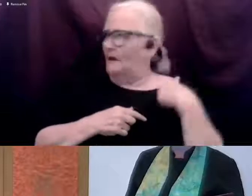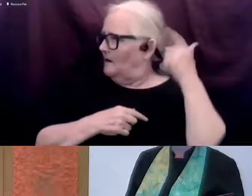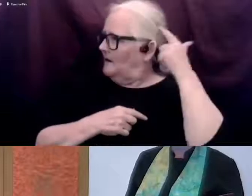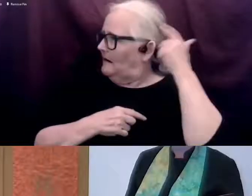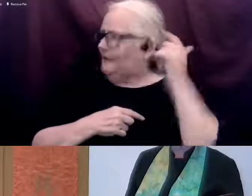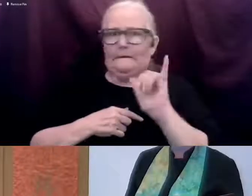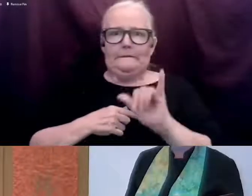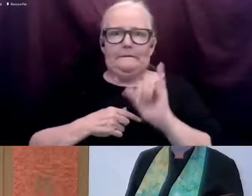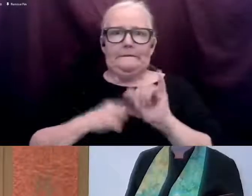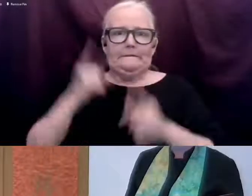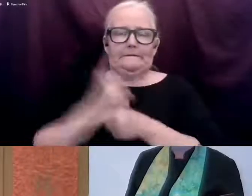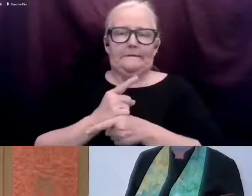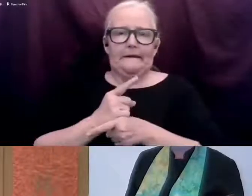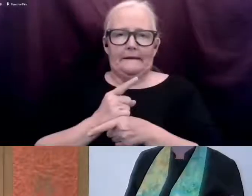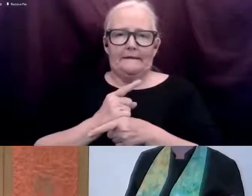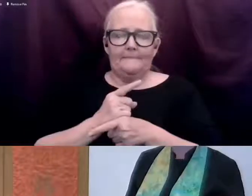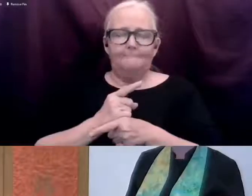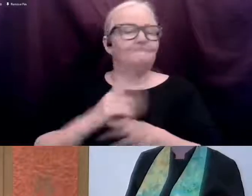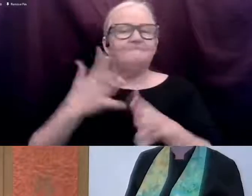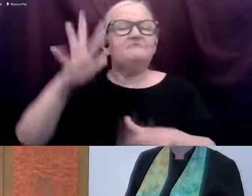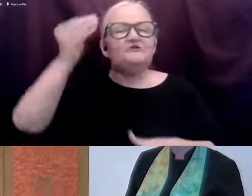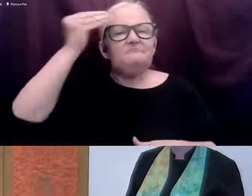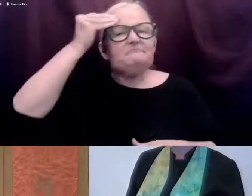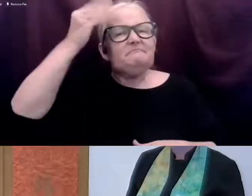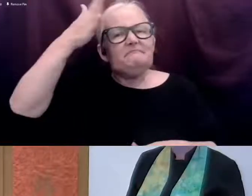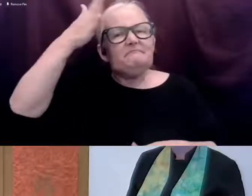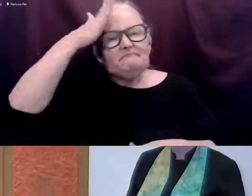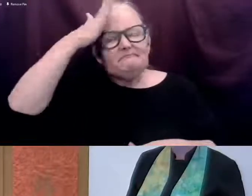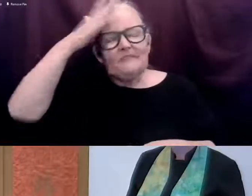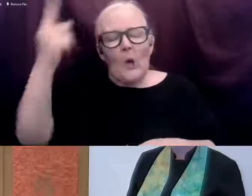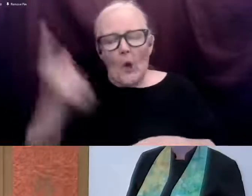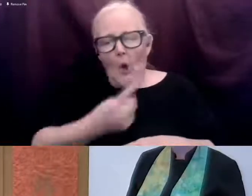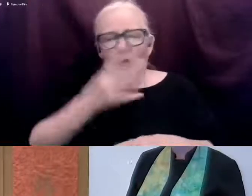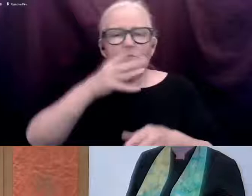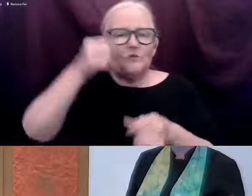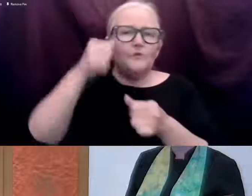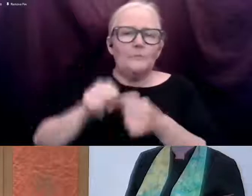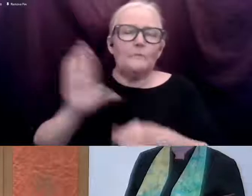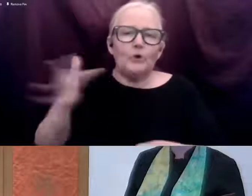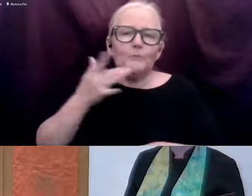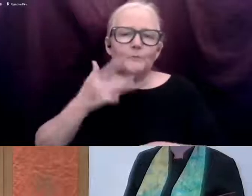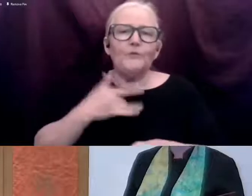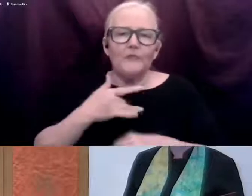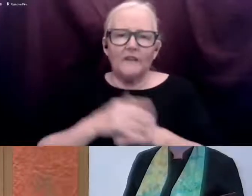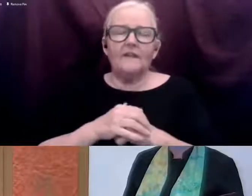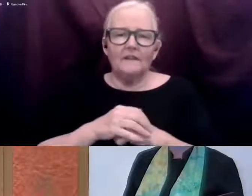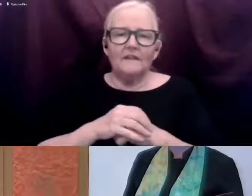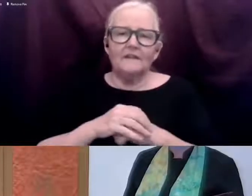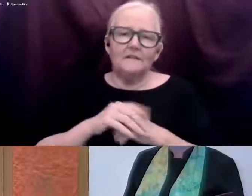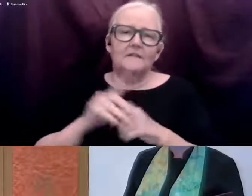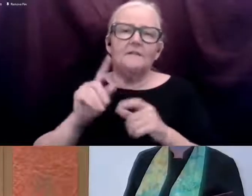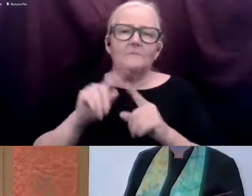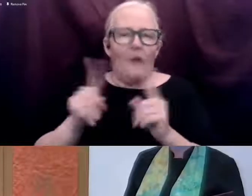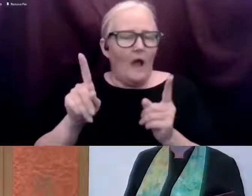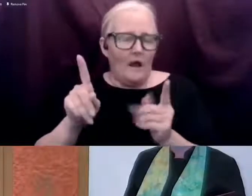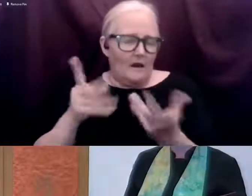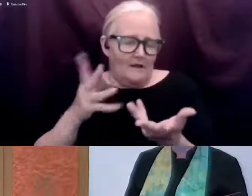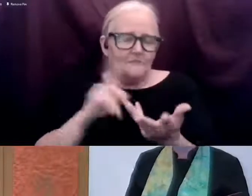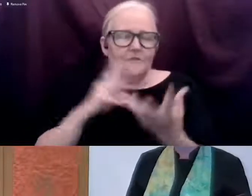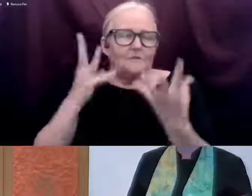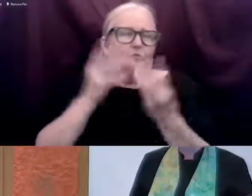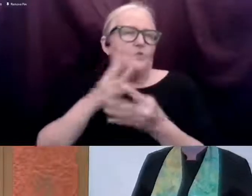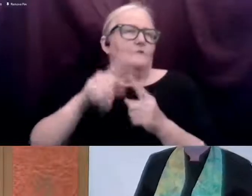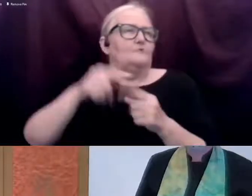now I can remember it, but now it's a beautiful thing to remember on this day. In every joy